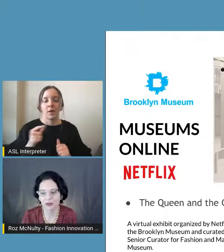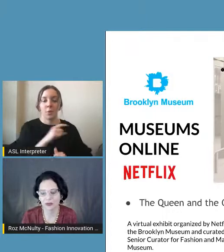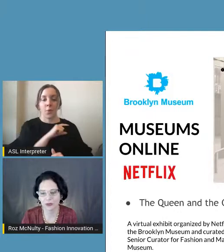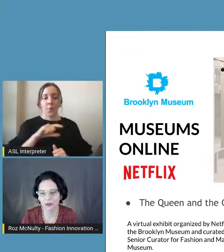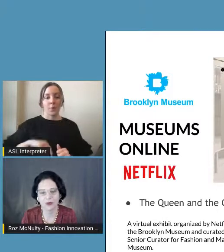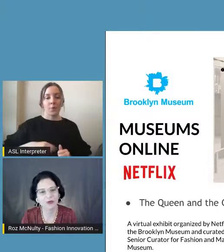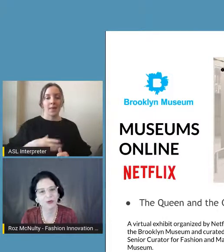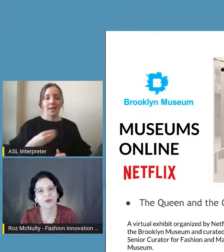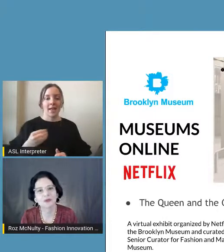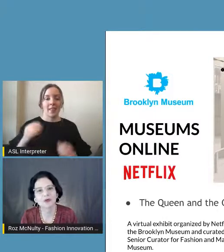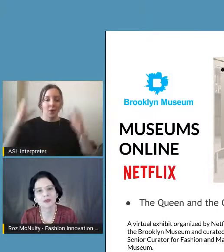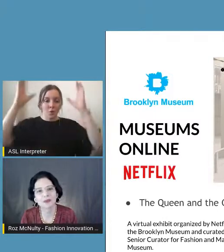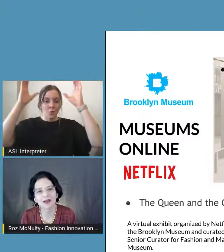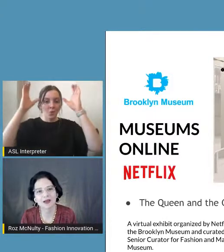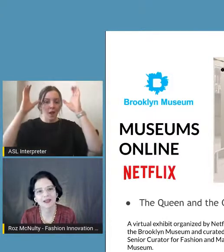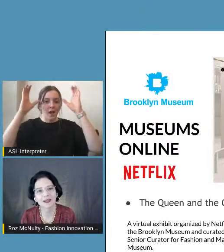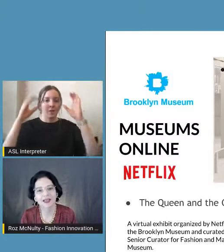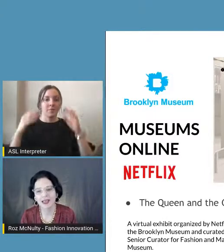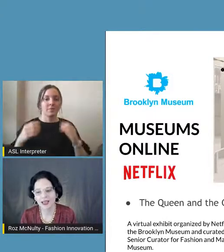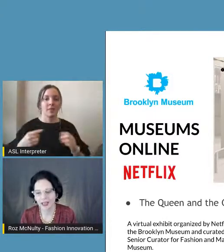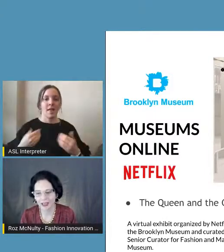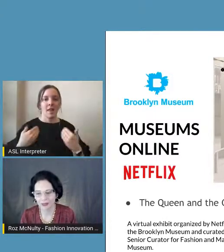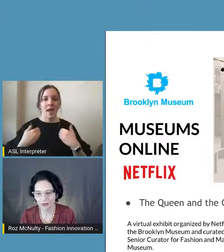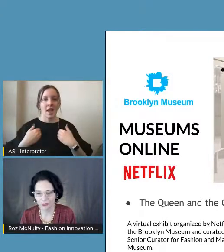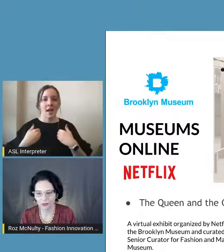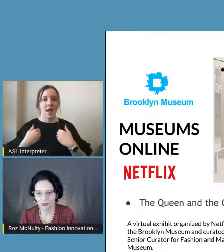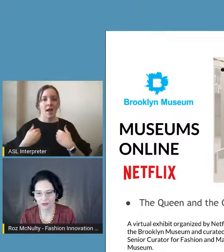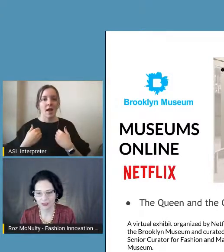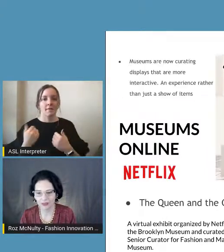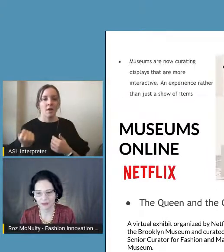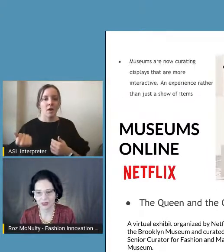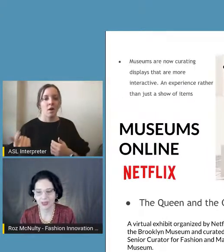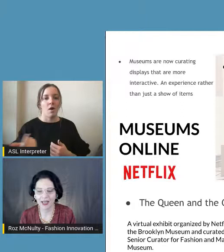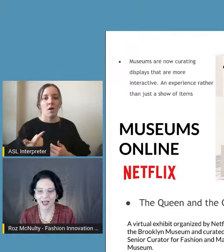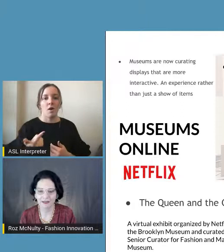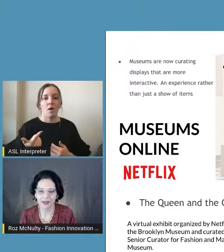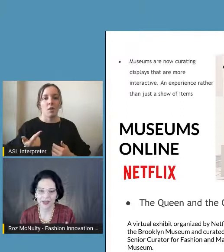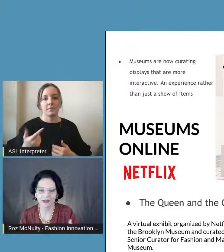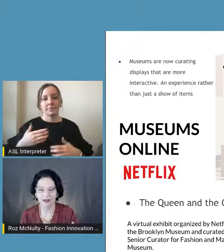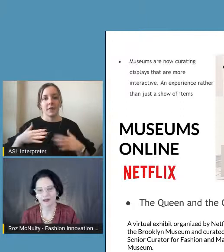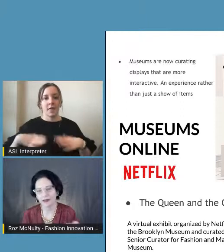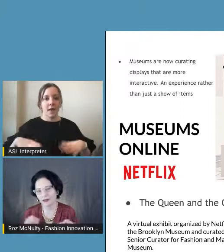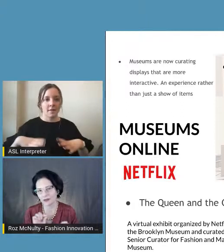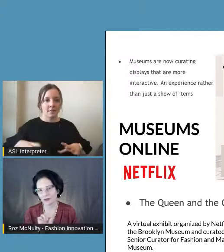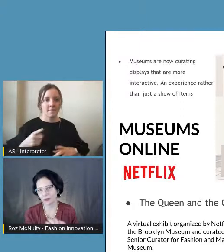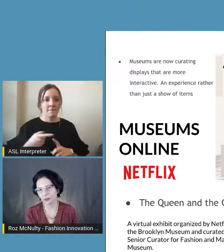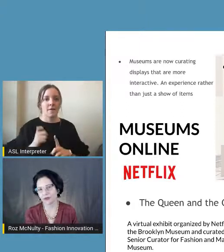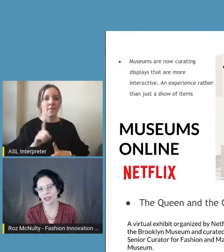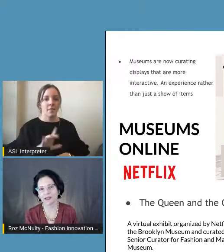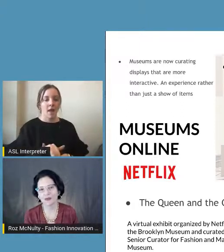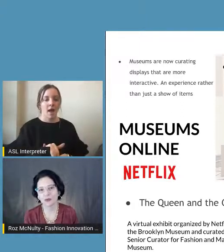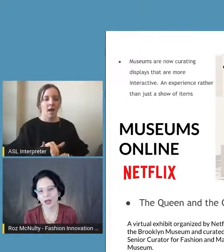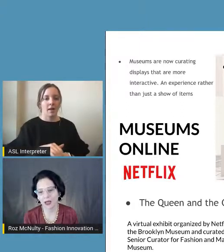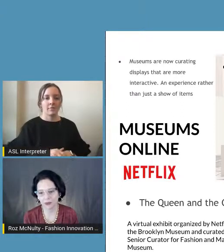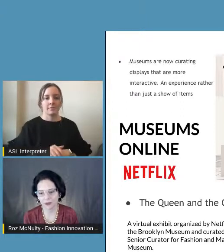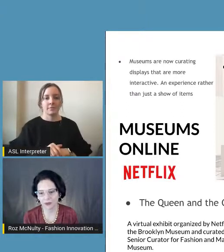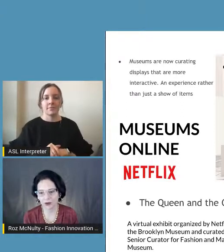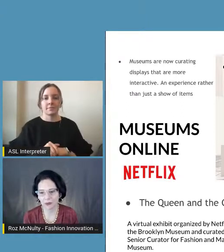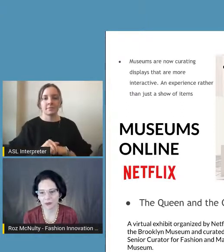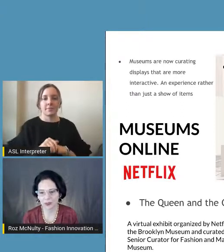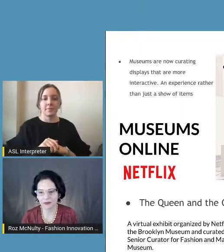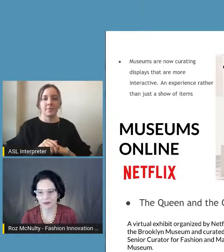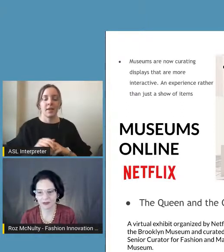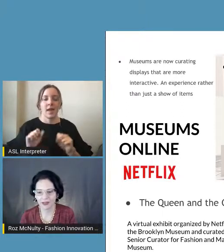the point you can go to the website, enter the museum, and then do a pretend zoom up